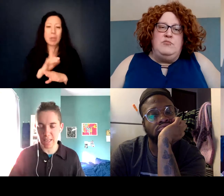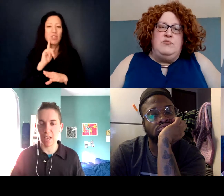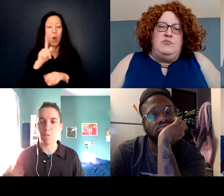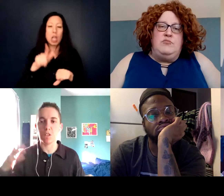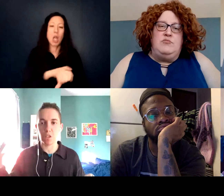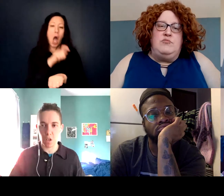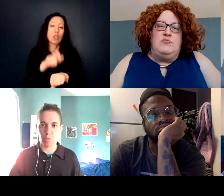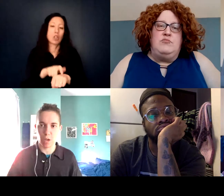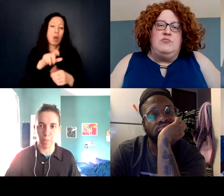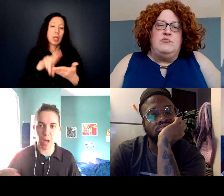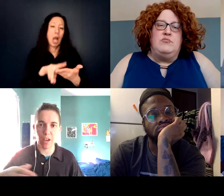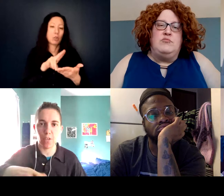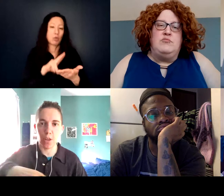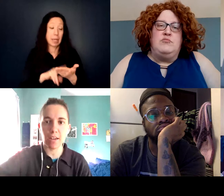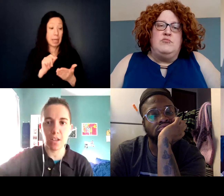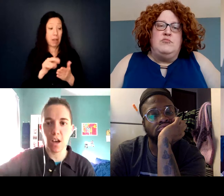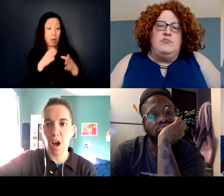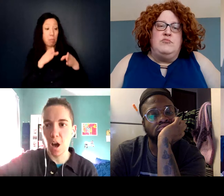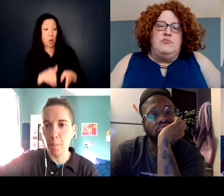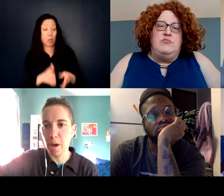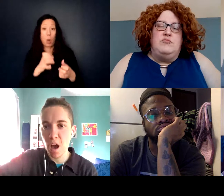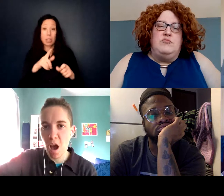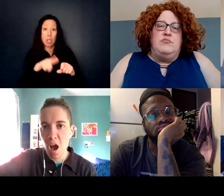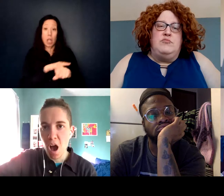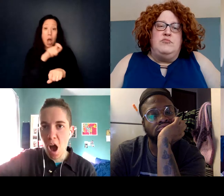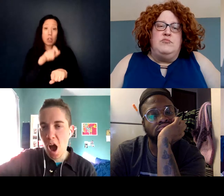was interested in that, they would still have to reapply for that.